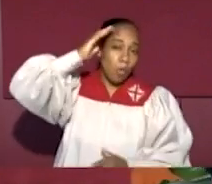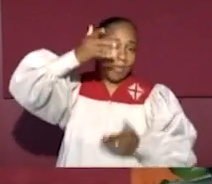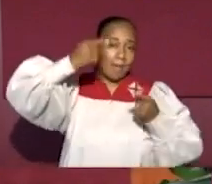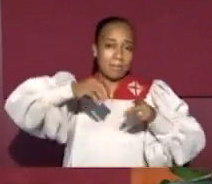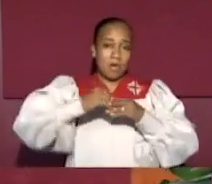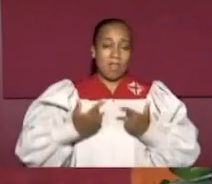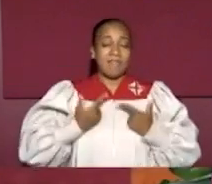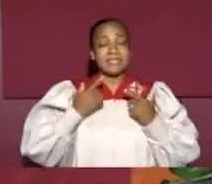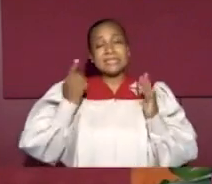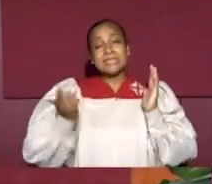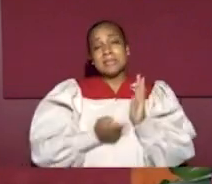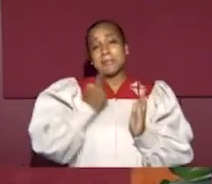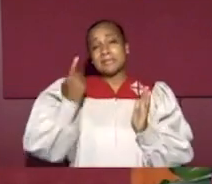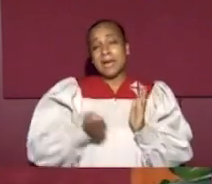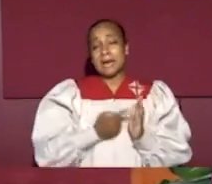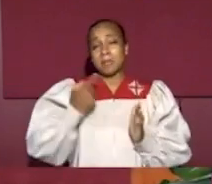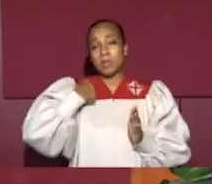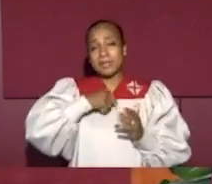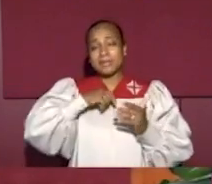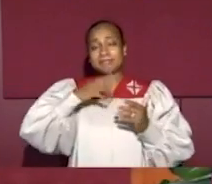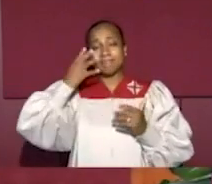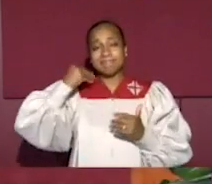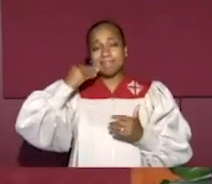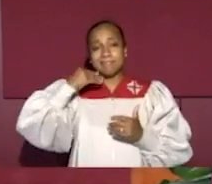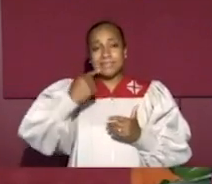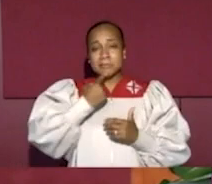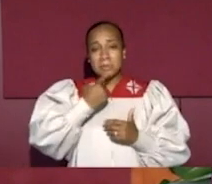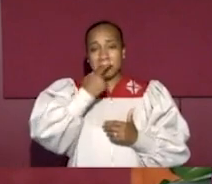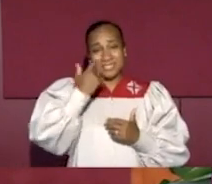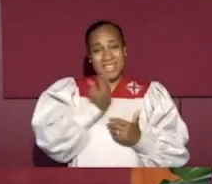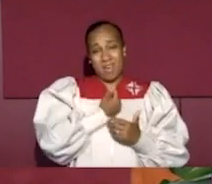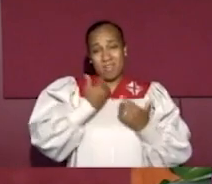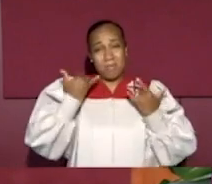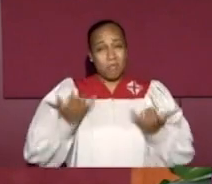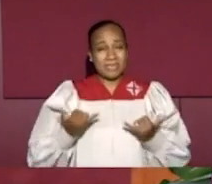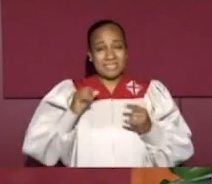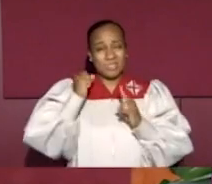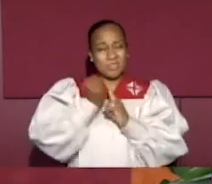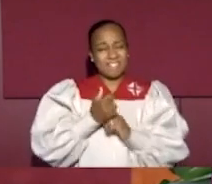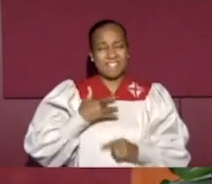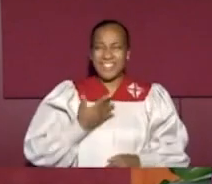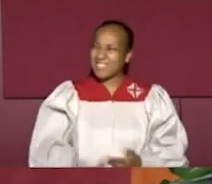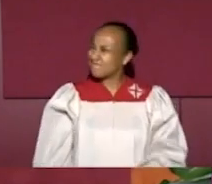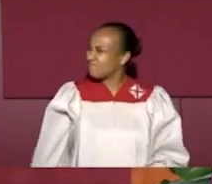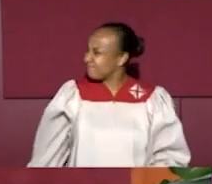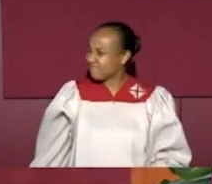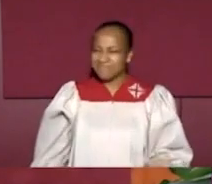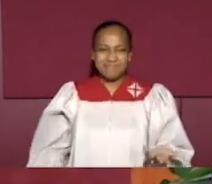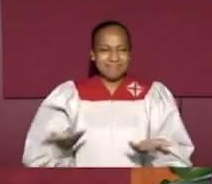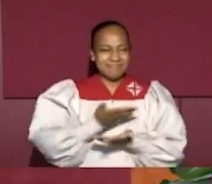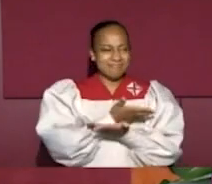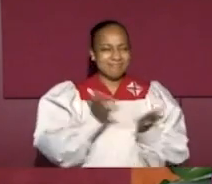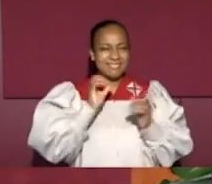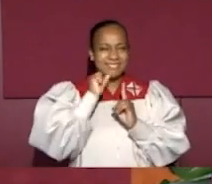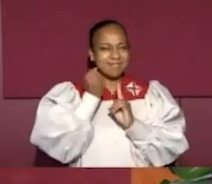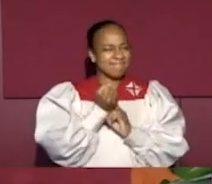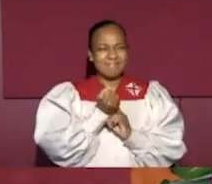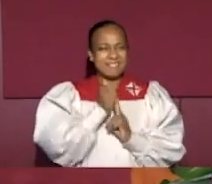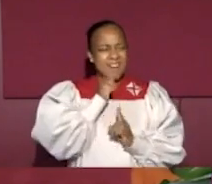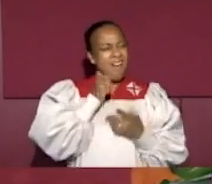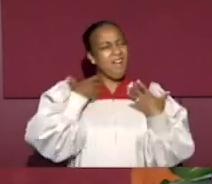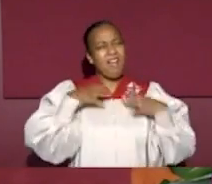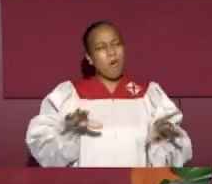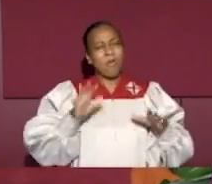Sometimes we face disappointment because of our present situation. We just feel that we are in a situation that wasn't what we